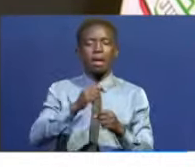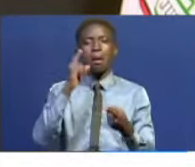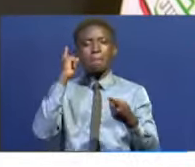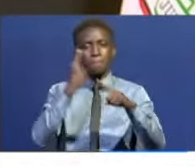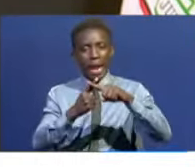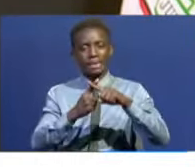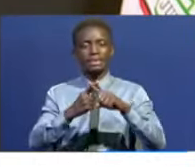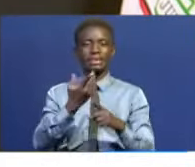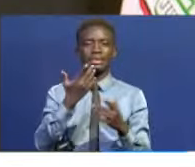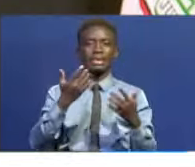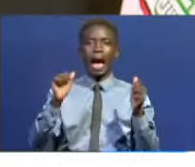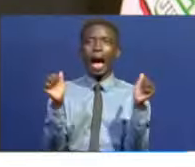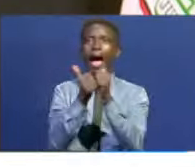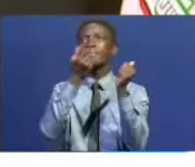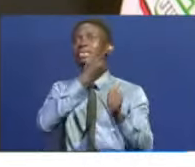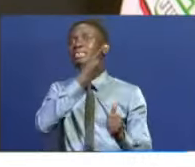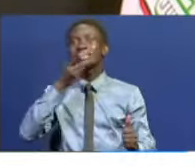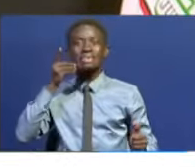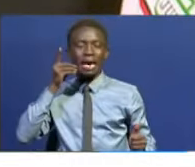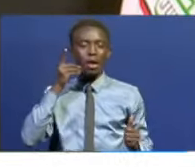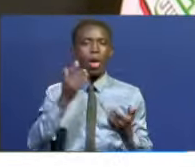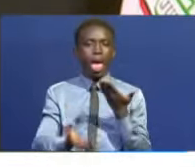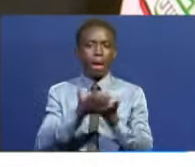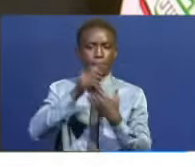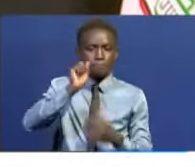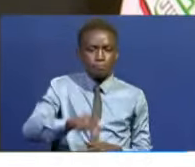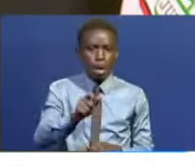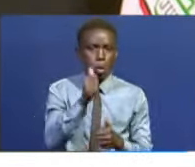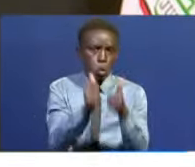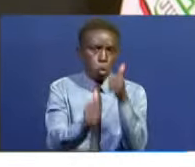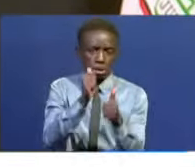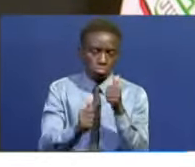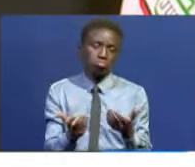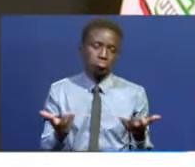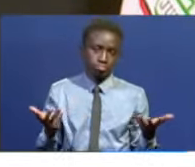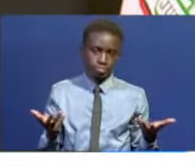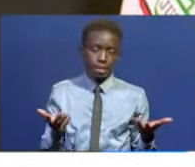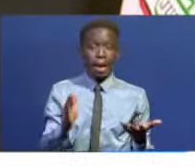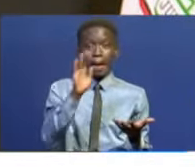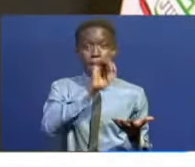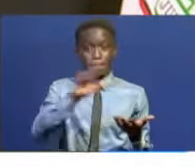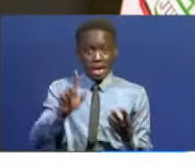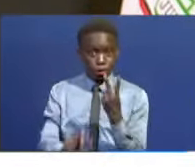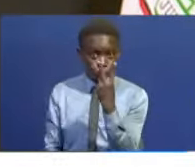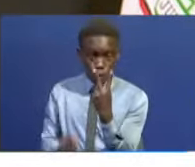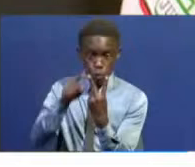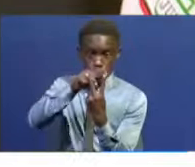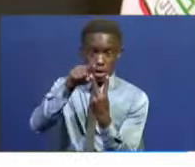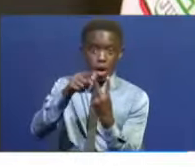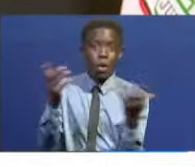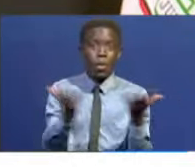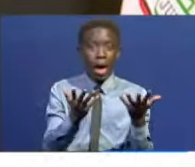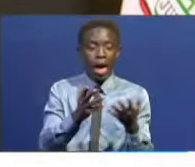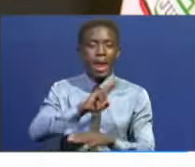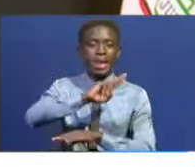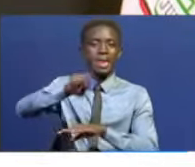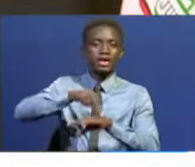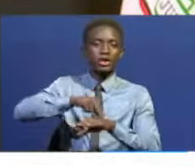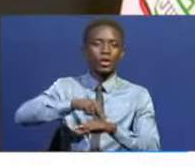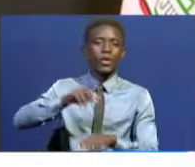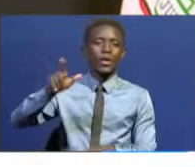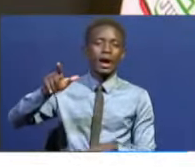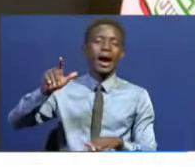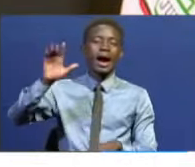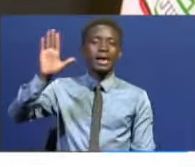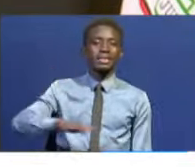Through my efforts, again, I have completed my work. The two bills are before the National Assembly. I call upon members of the National